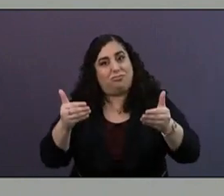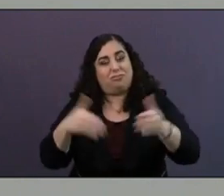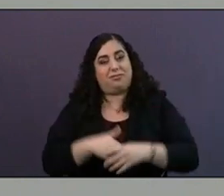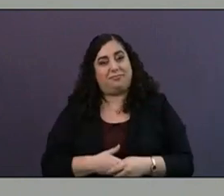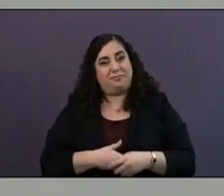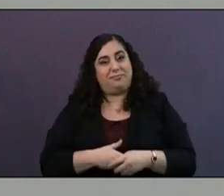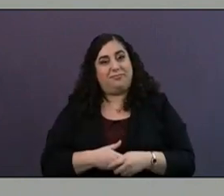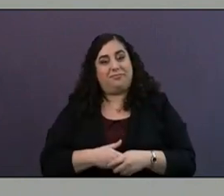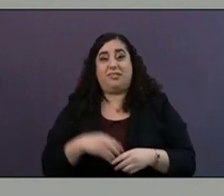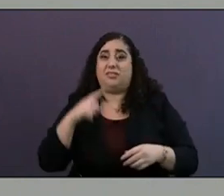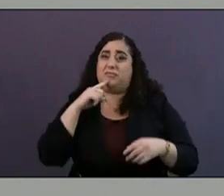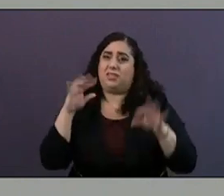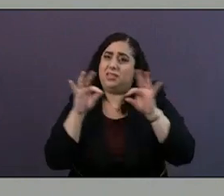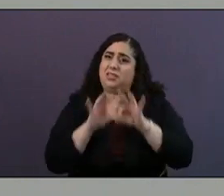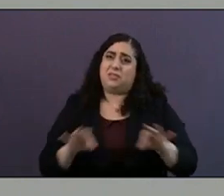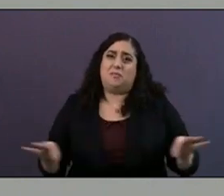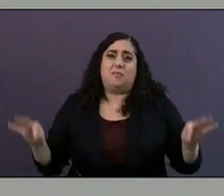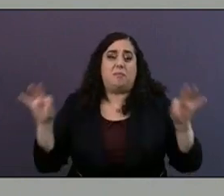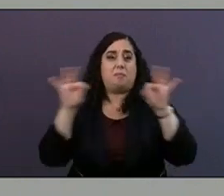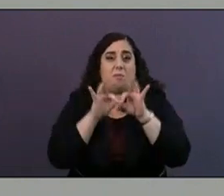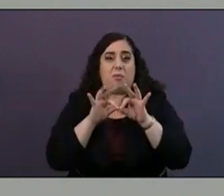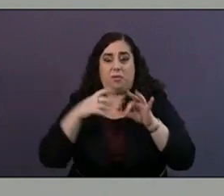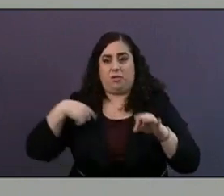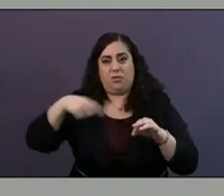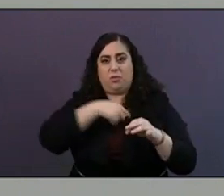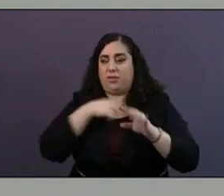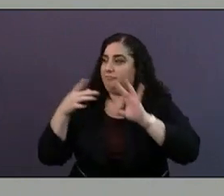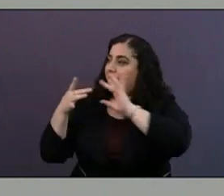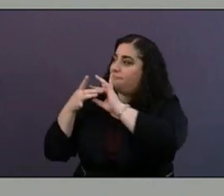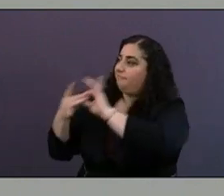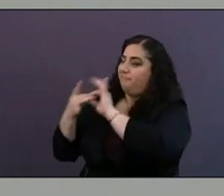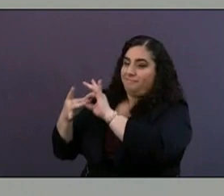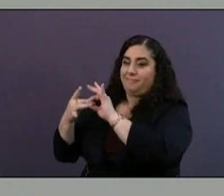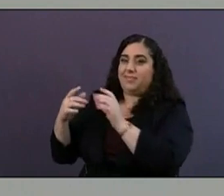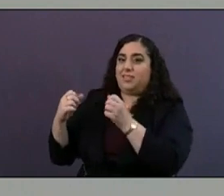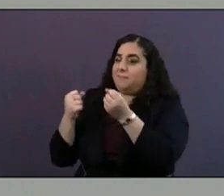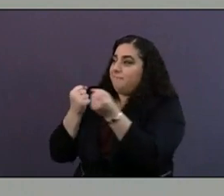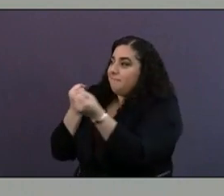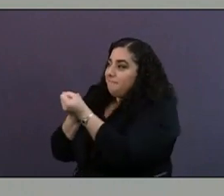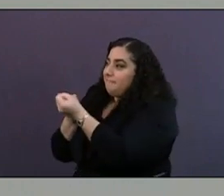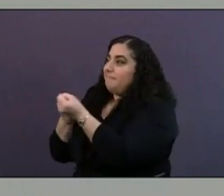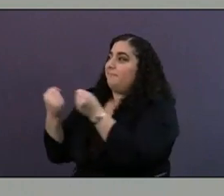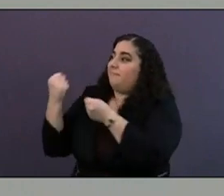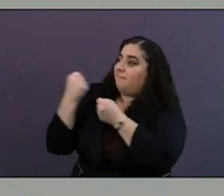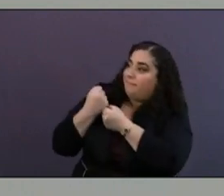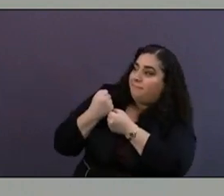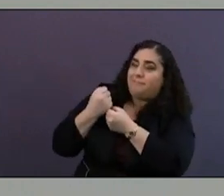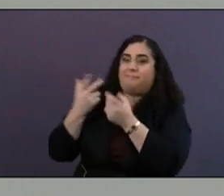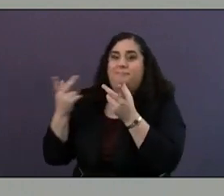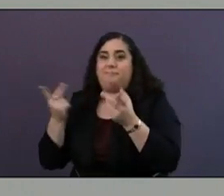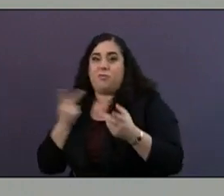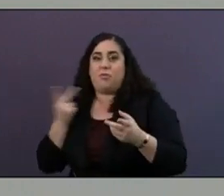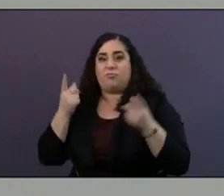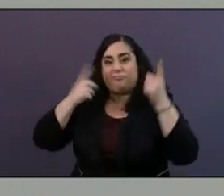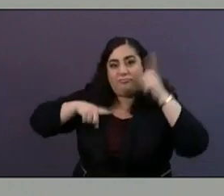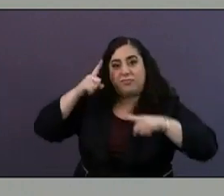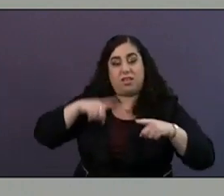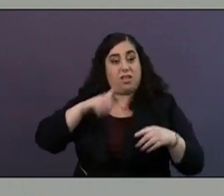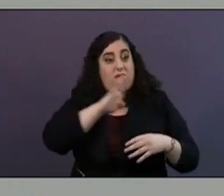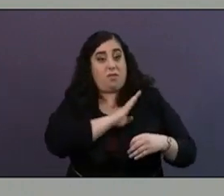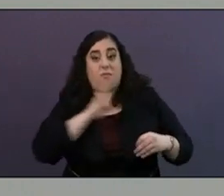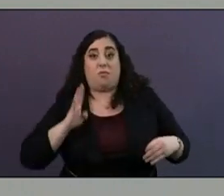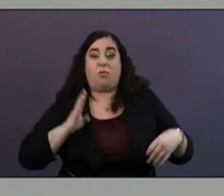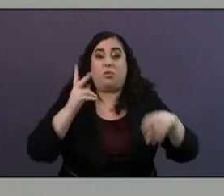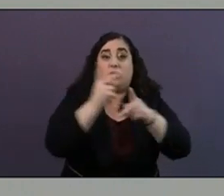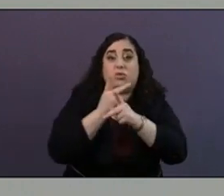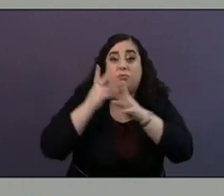is so important for us to be together not only as a Board of Supervisors, as the